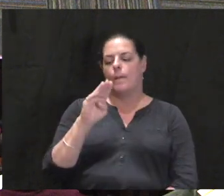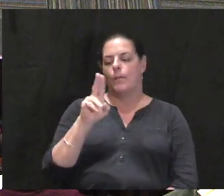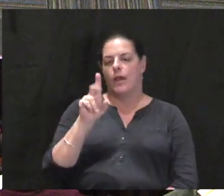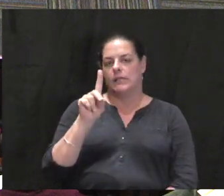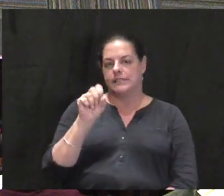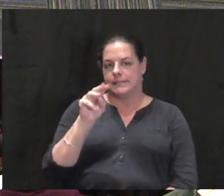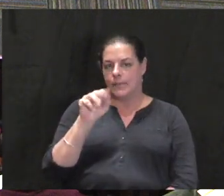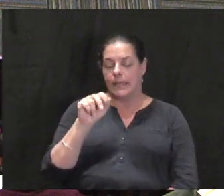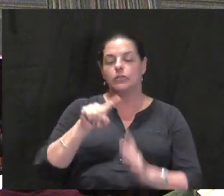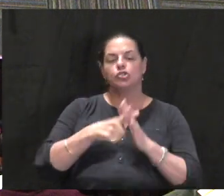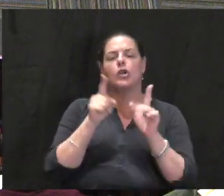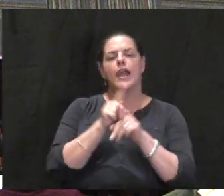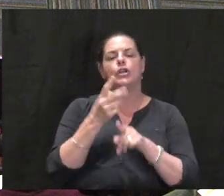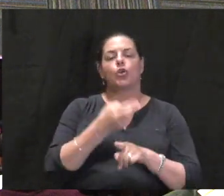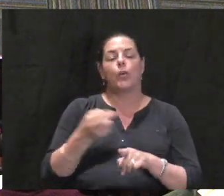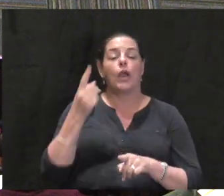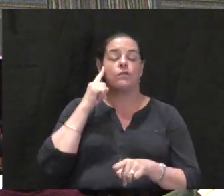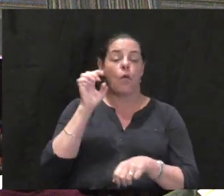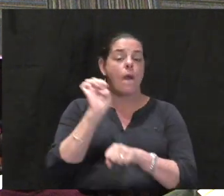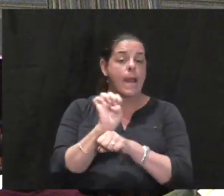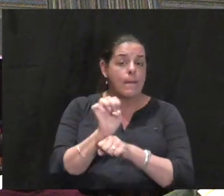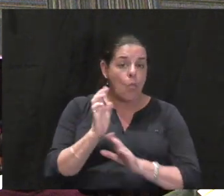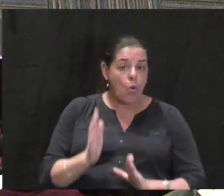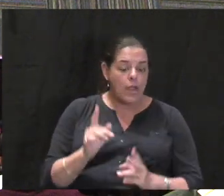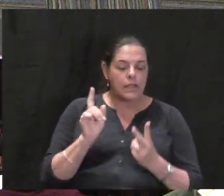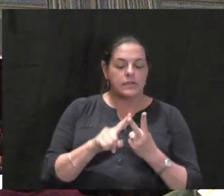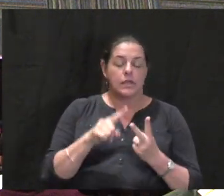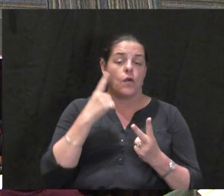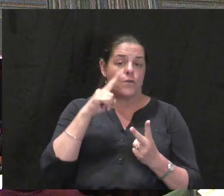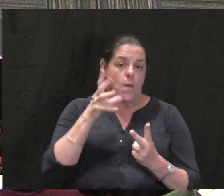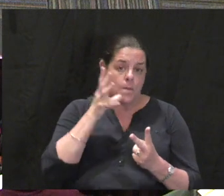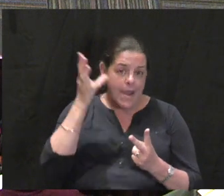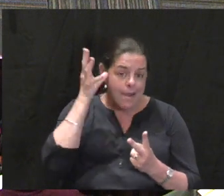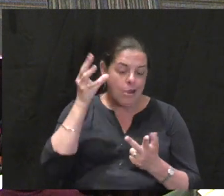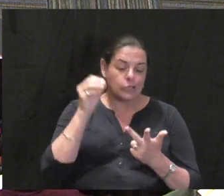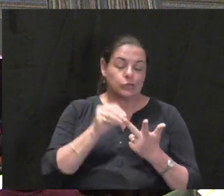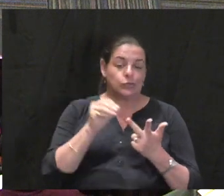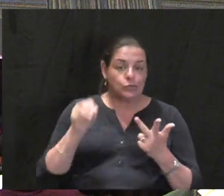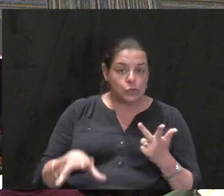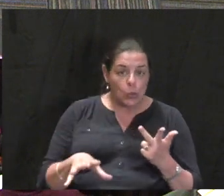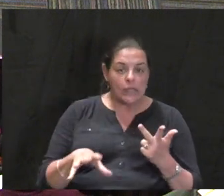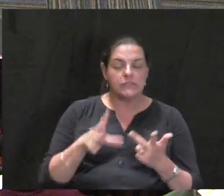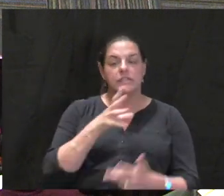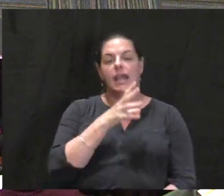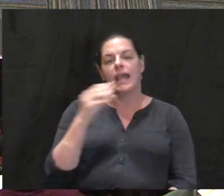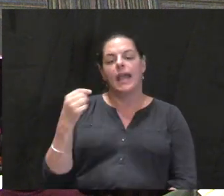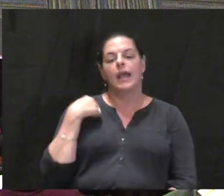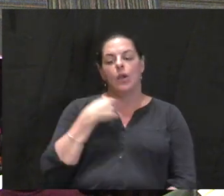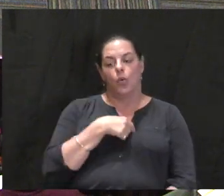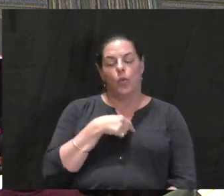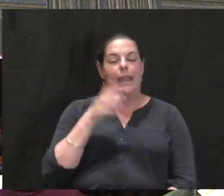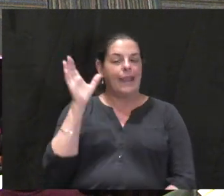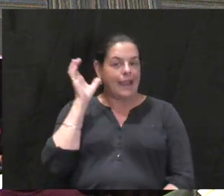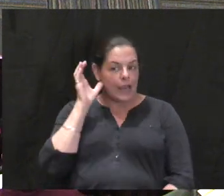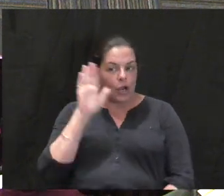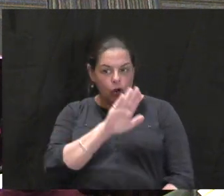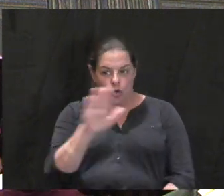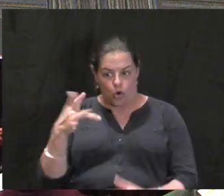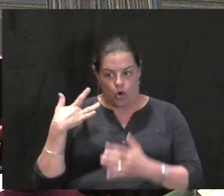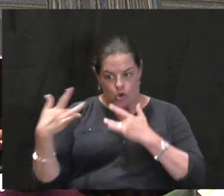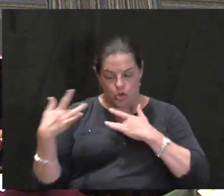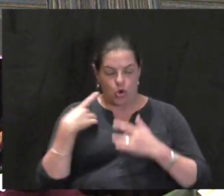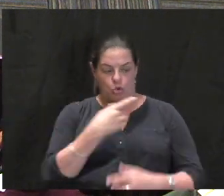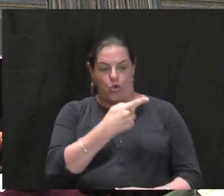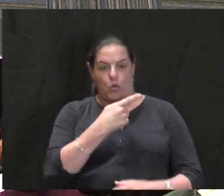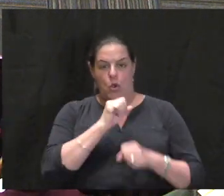together collaboratively with whatever agency or I should say department or person is involved to work through resolving their